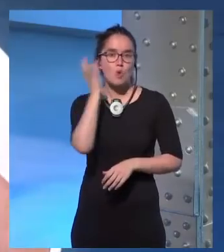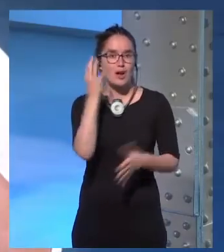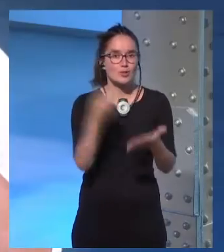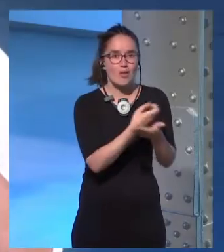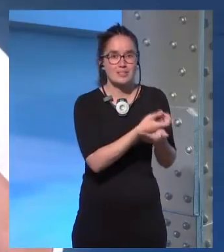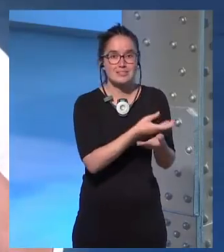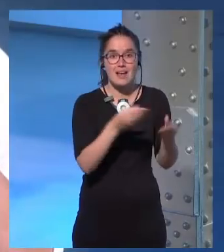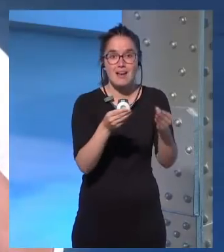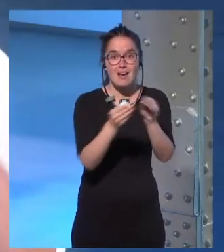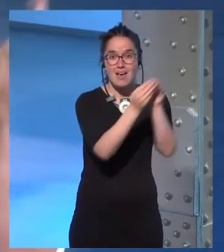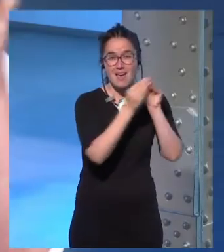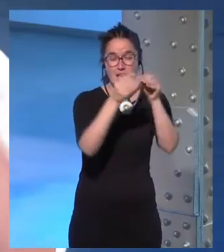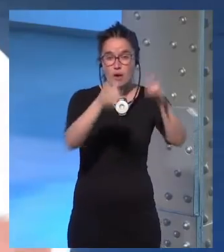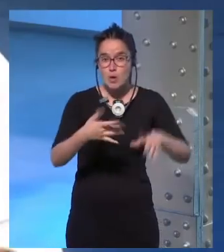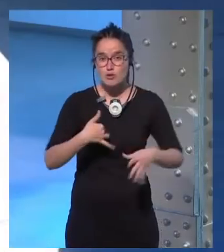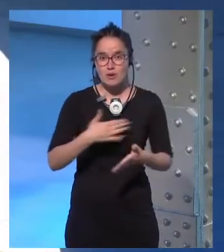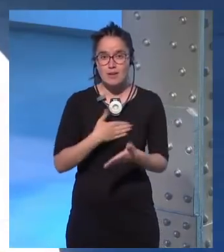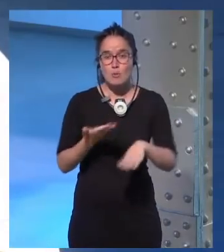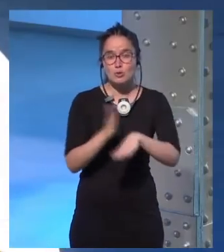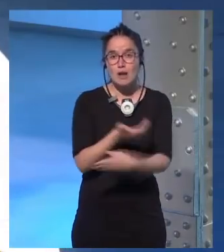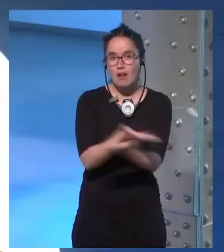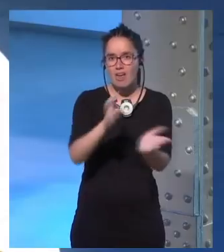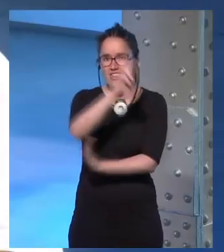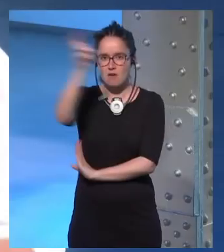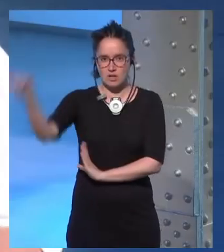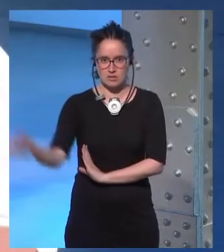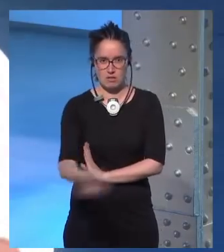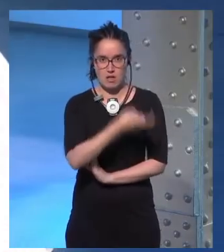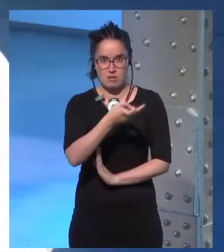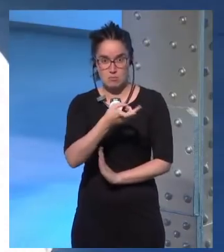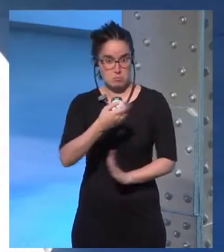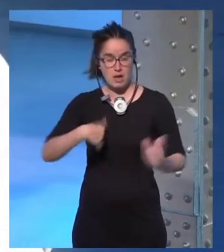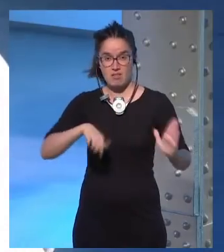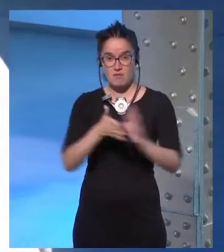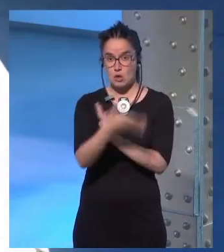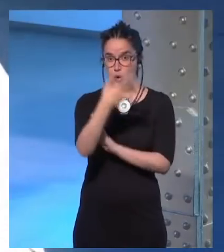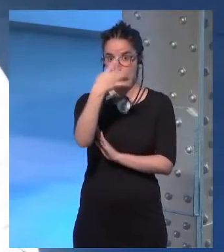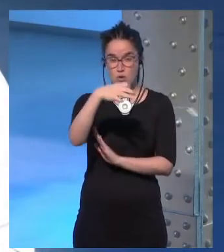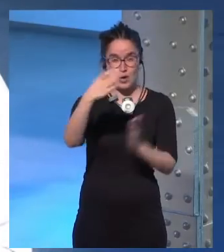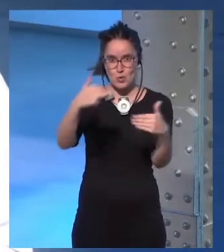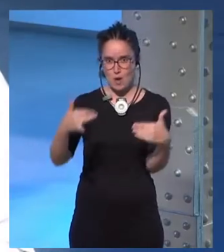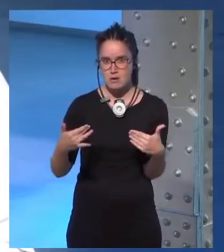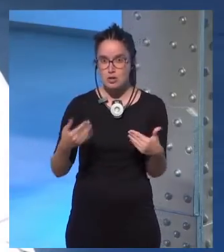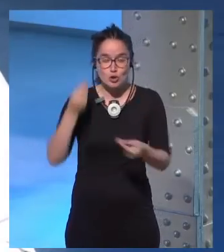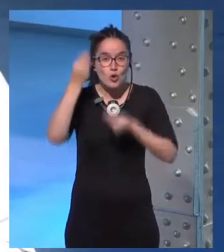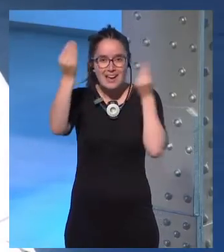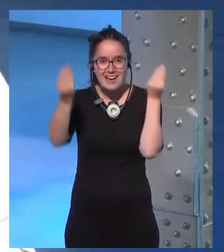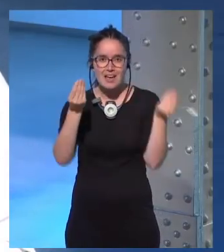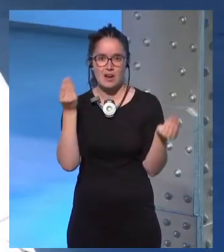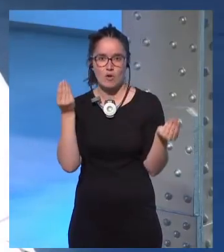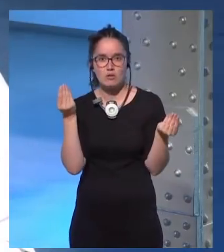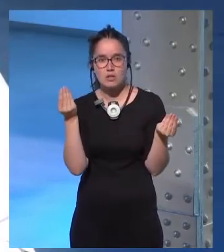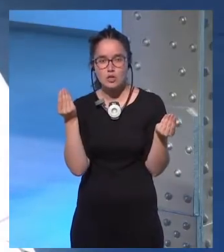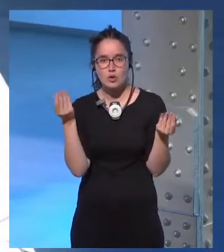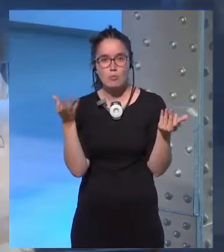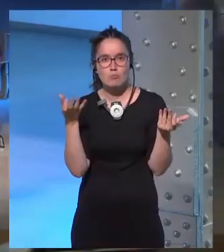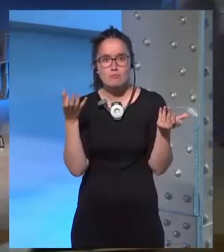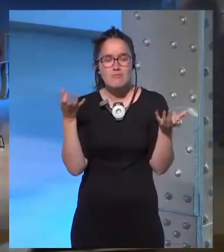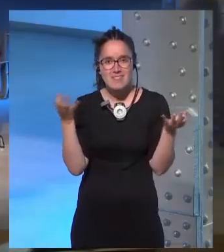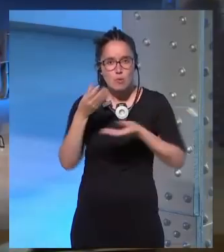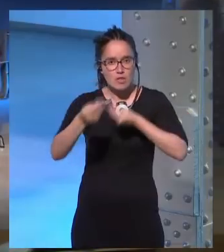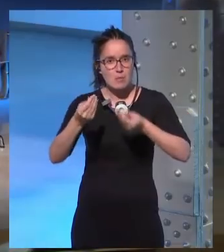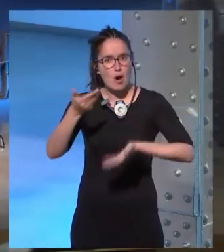diversity in how we're portrayed, because I think it helps all of us, really. A mí me gustaría también. I would also like